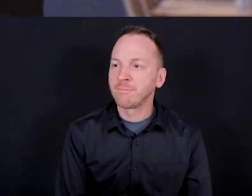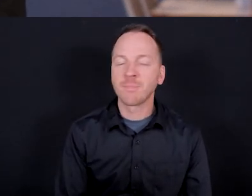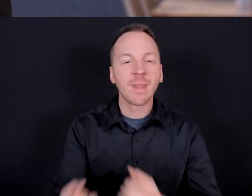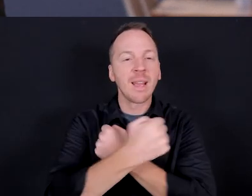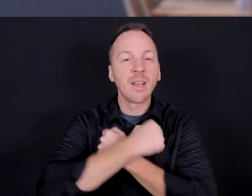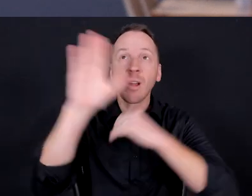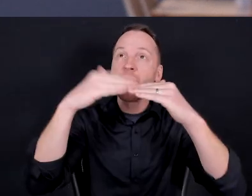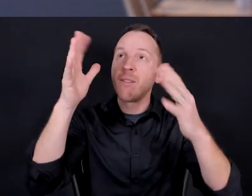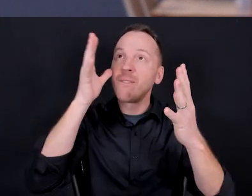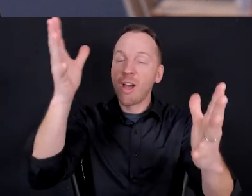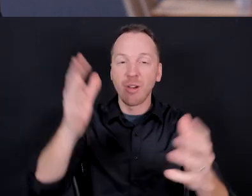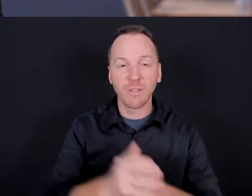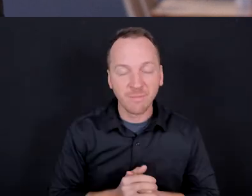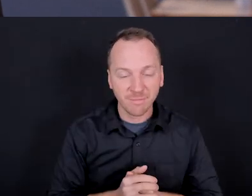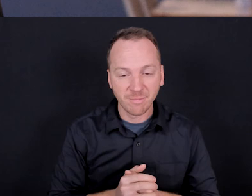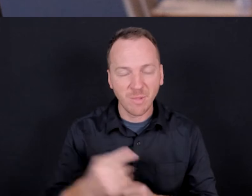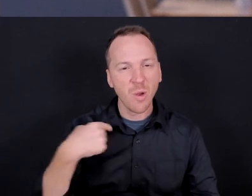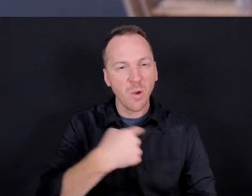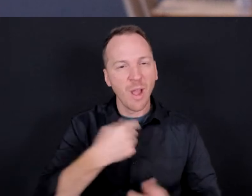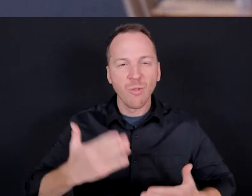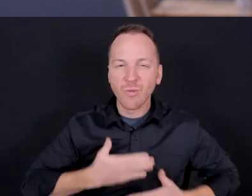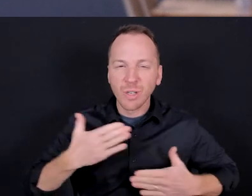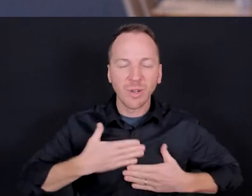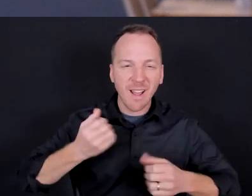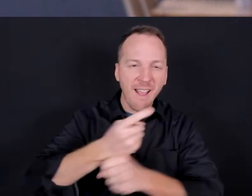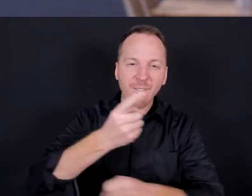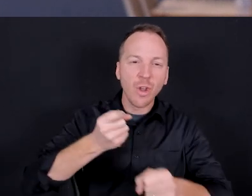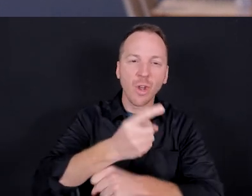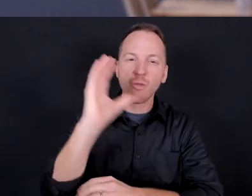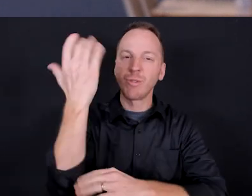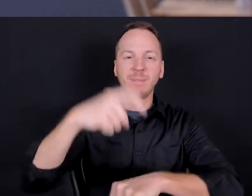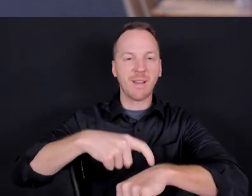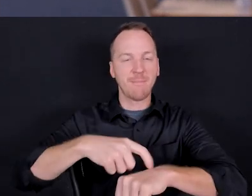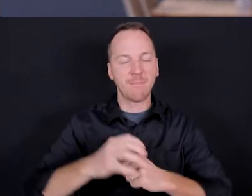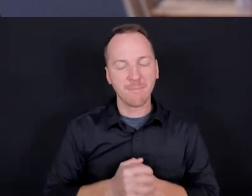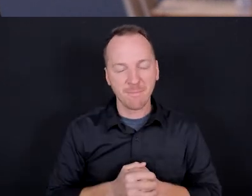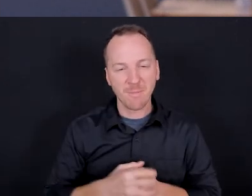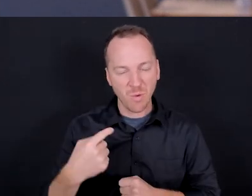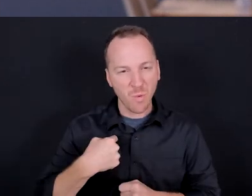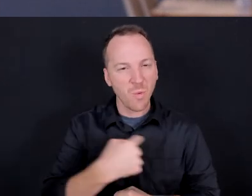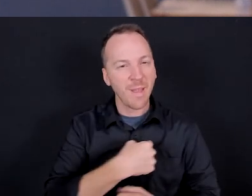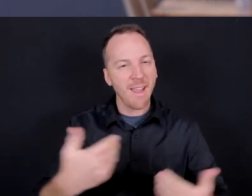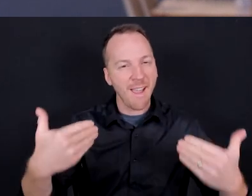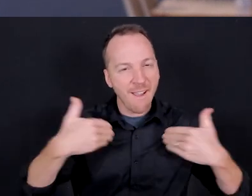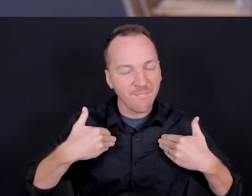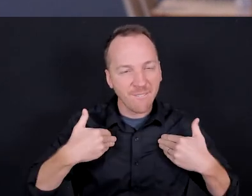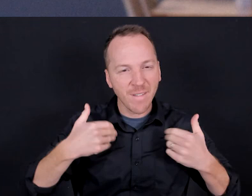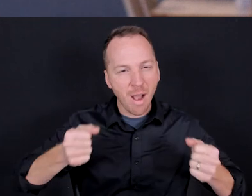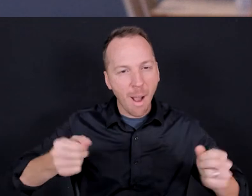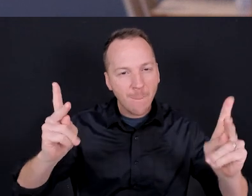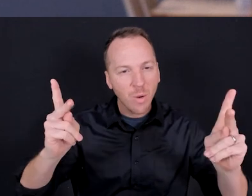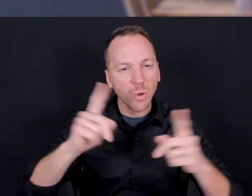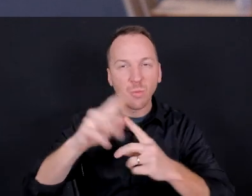Dear Heavenly Father, we rejoice every year at this time that we have the